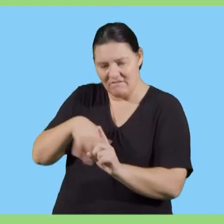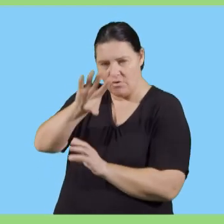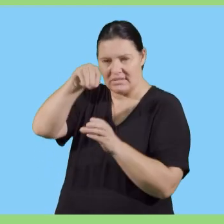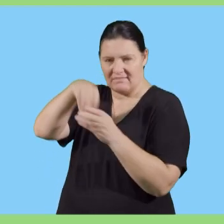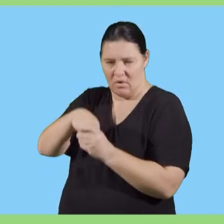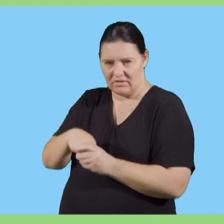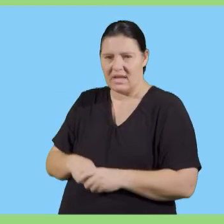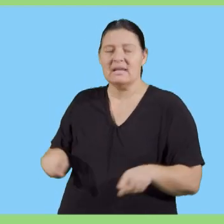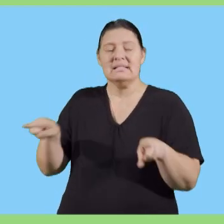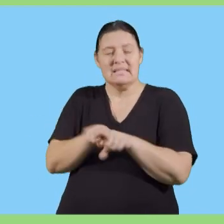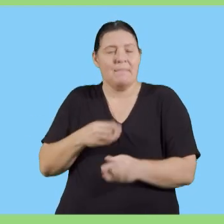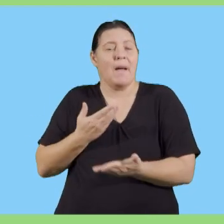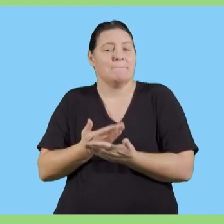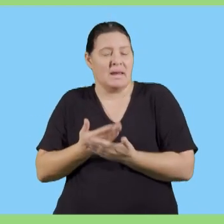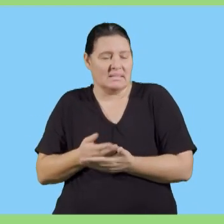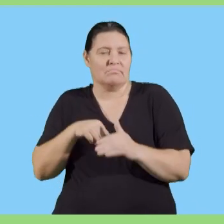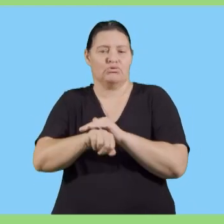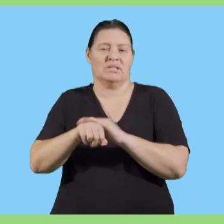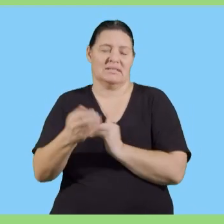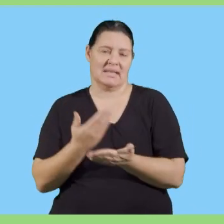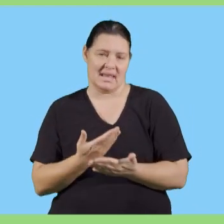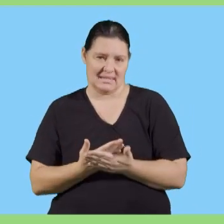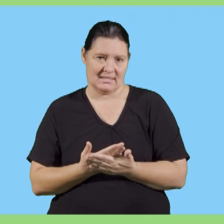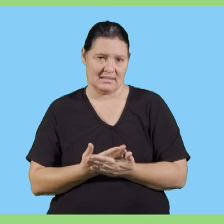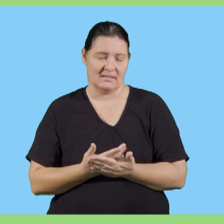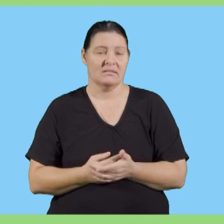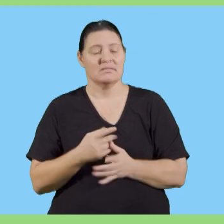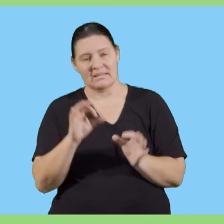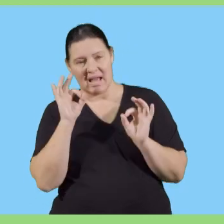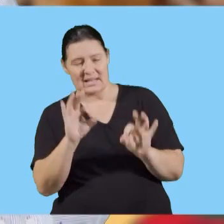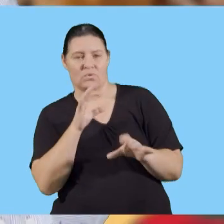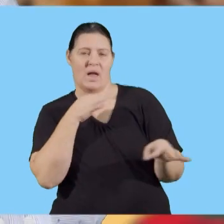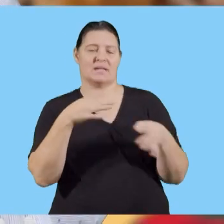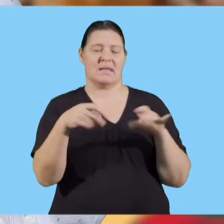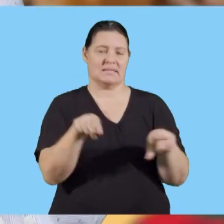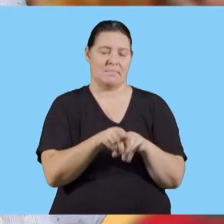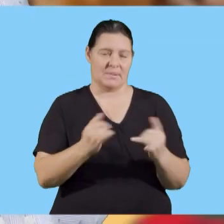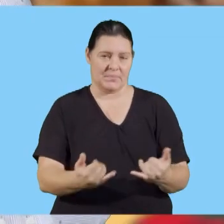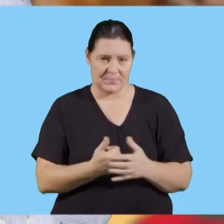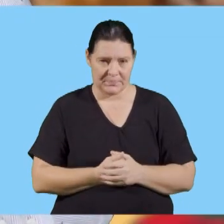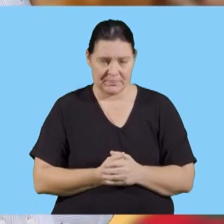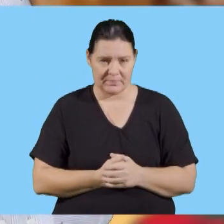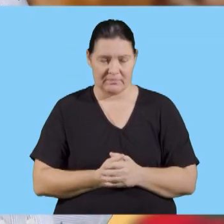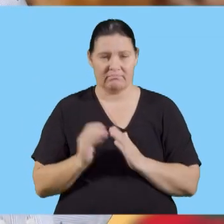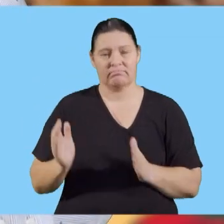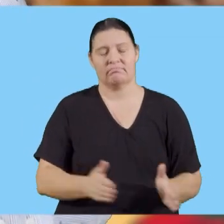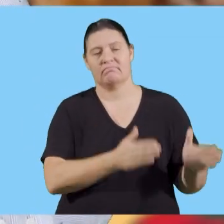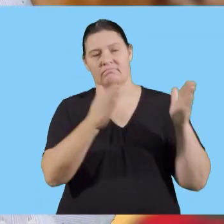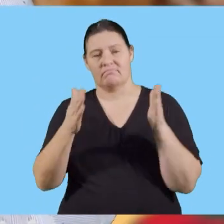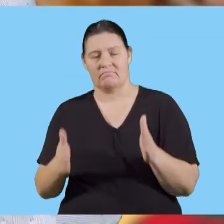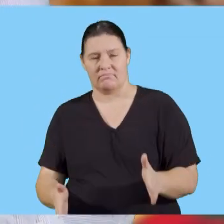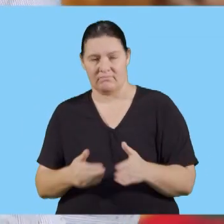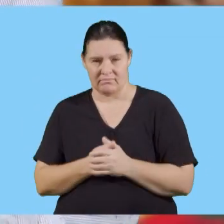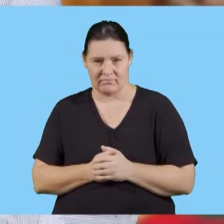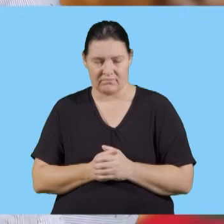environment, and they have the ability to breed. That's exactly what we have just explained now. Moving on